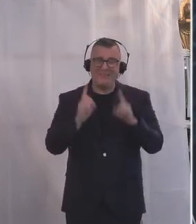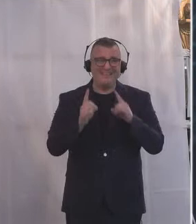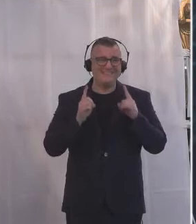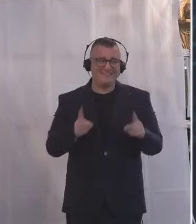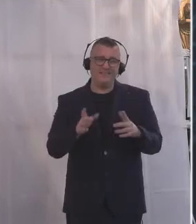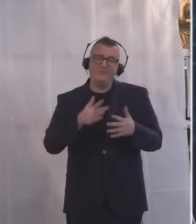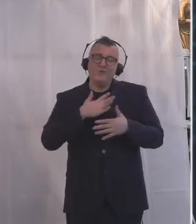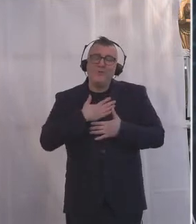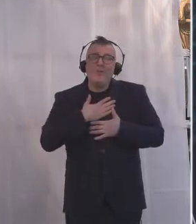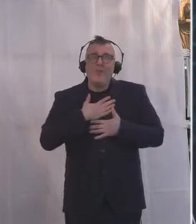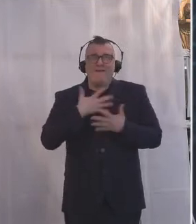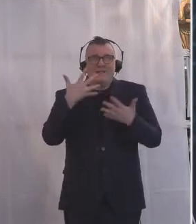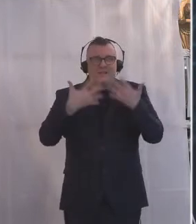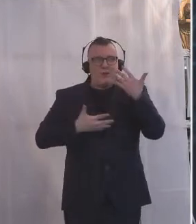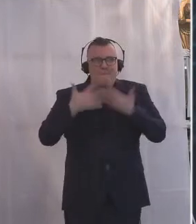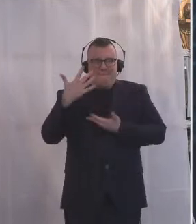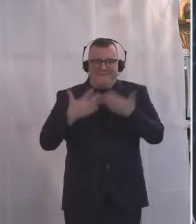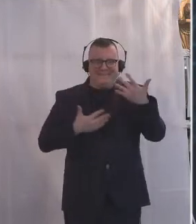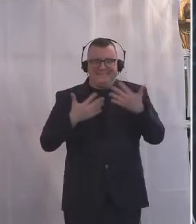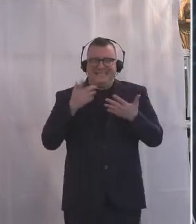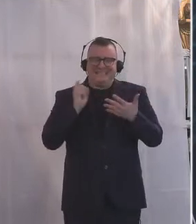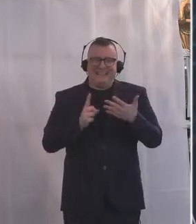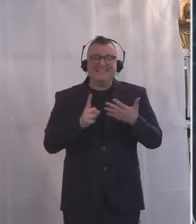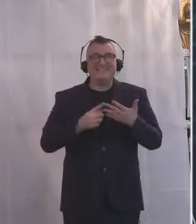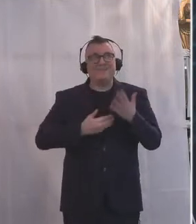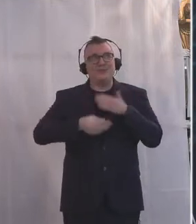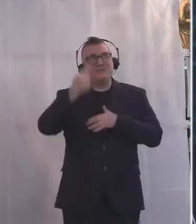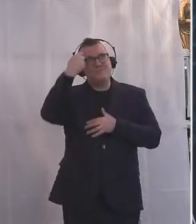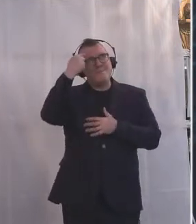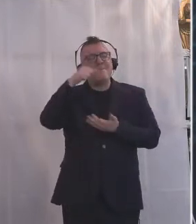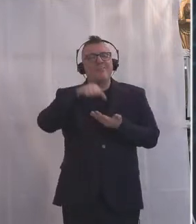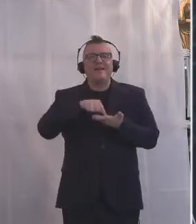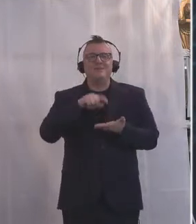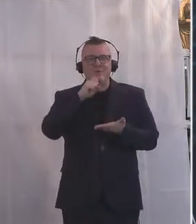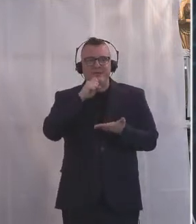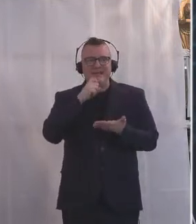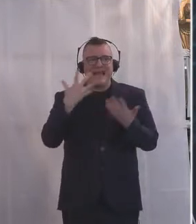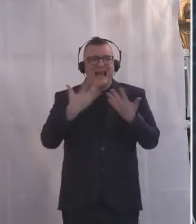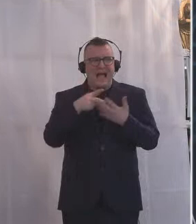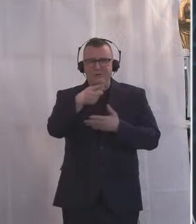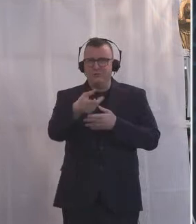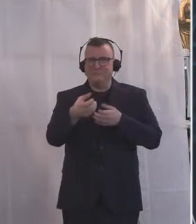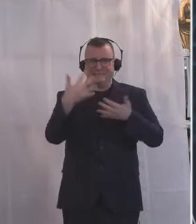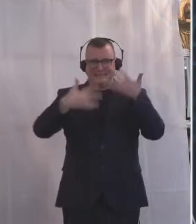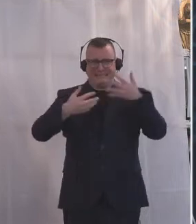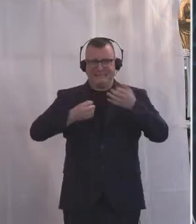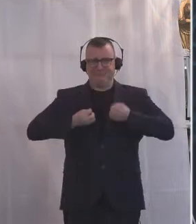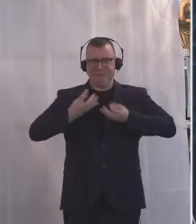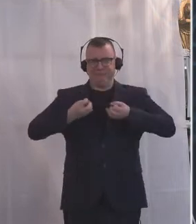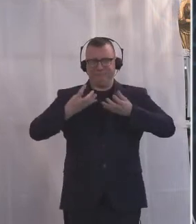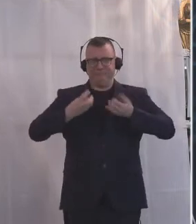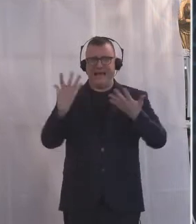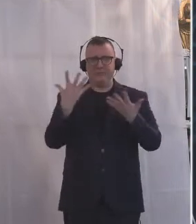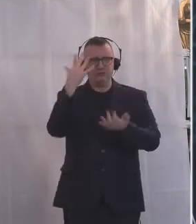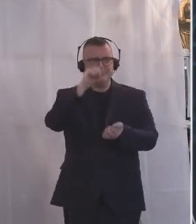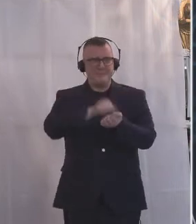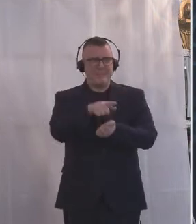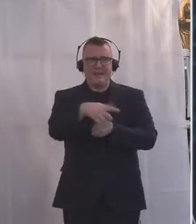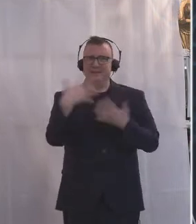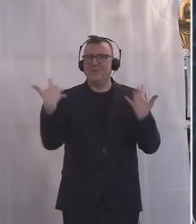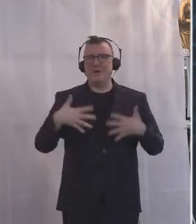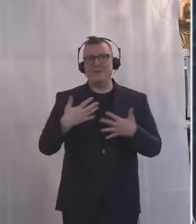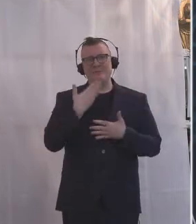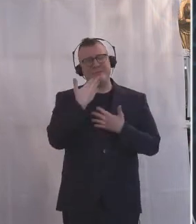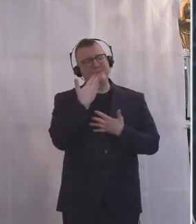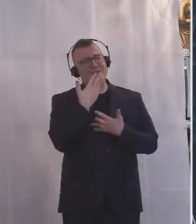Love the numbers. I think that's gonna last with me. And how you remember all of those different statistics, quite incredible. So yeah, thank